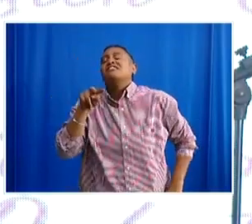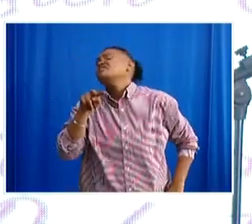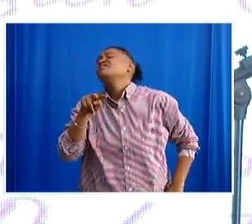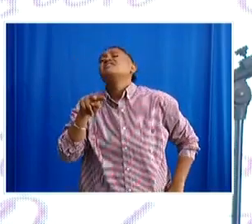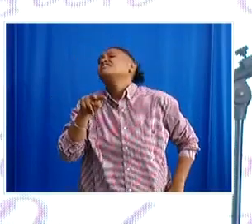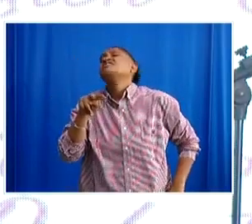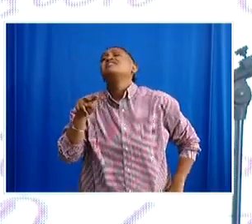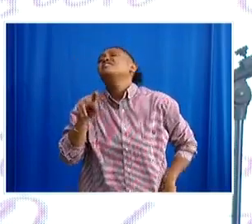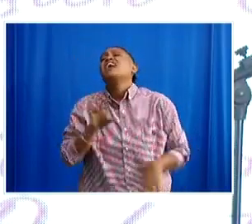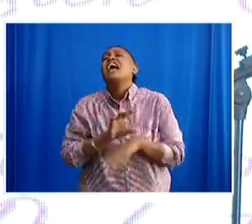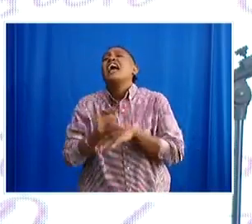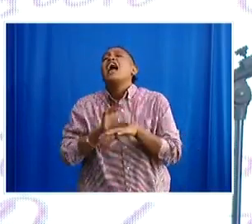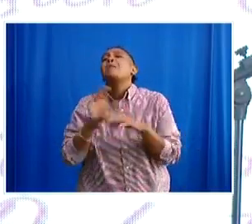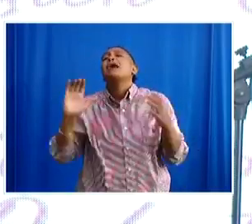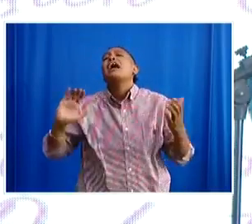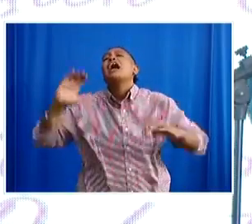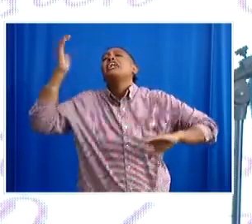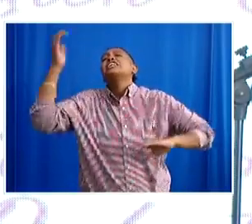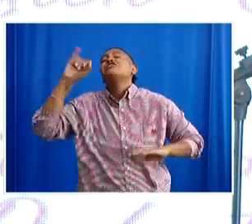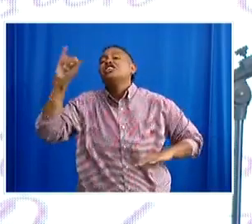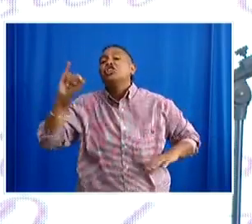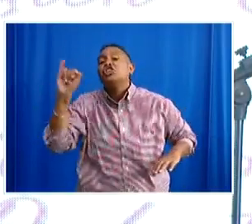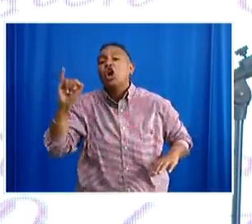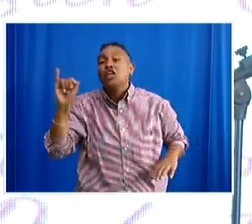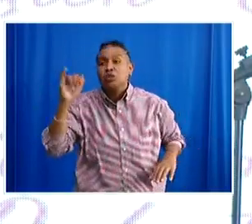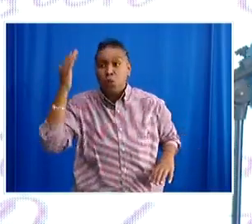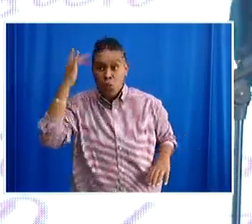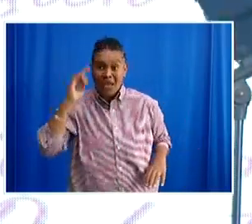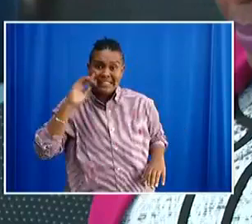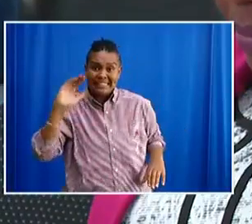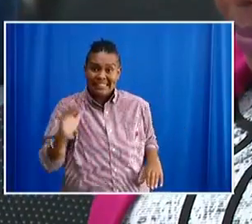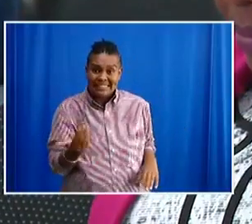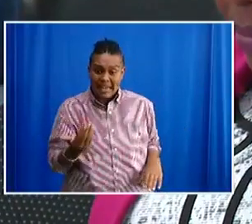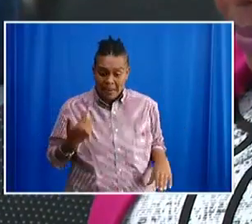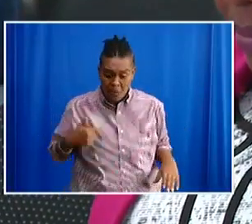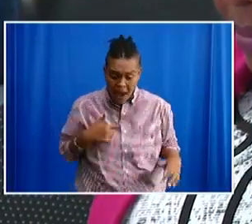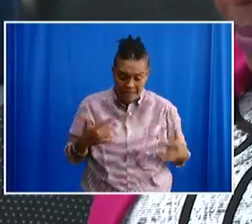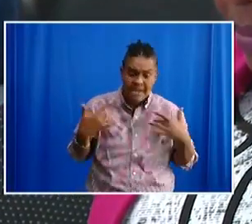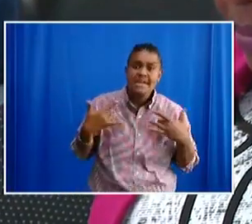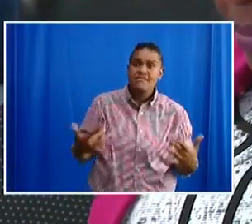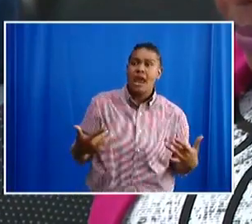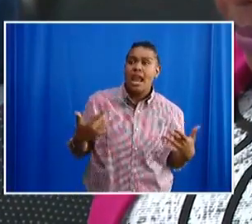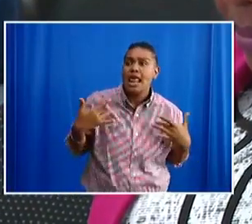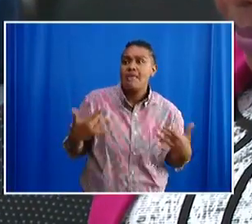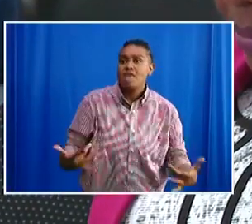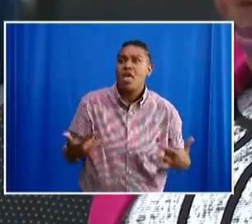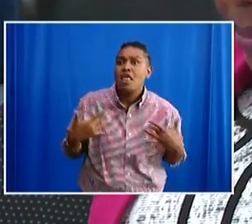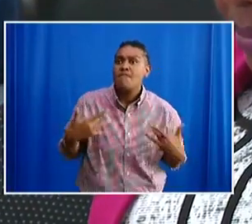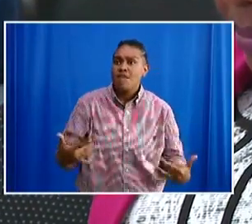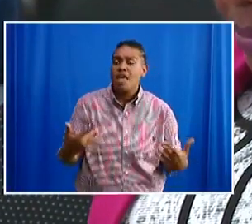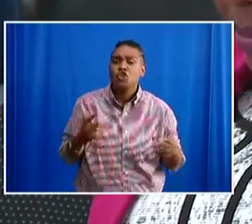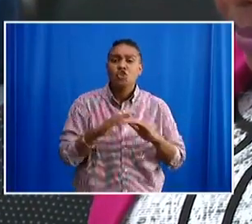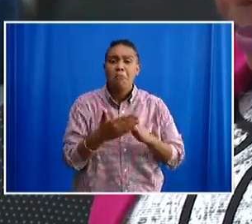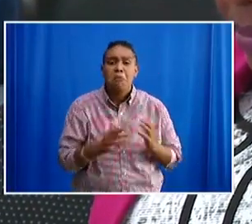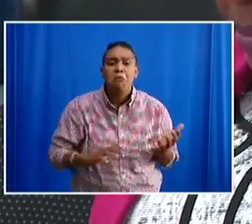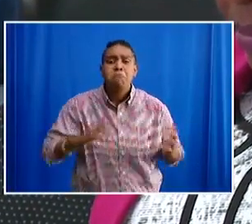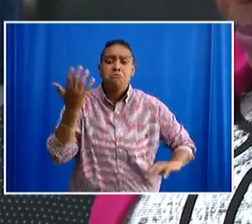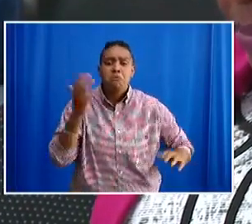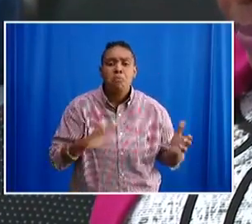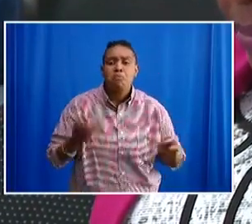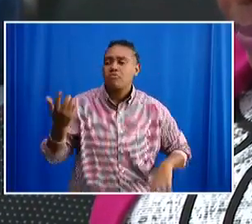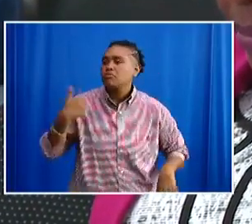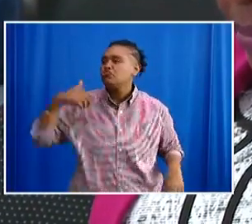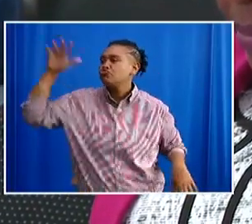Caribbean Catastrophe Reinsurance Facility because it would seem as if we have had event and had event and had event, and we have not triggered